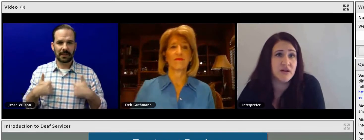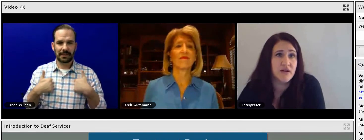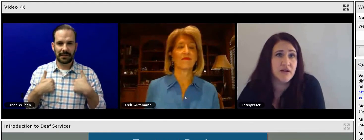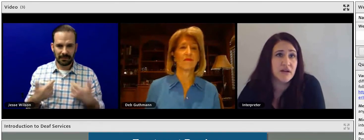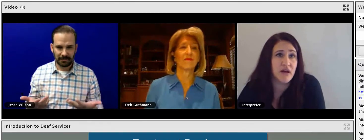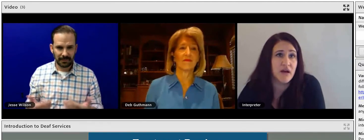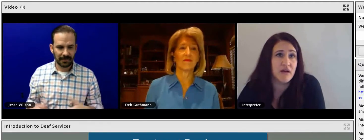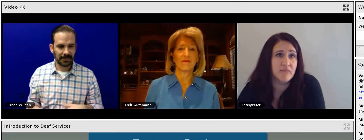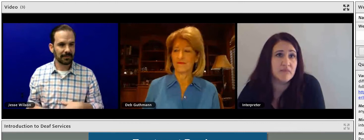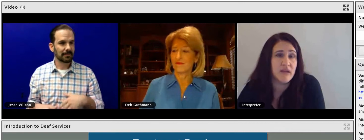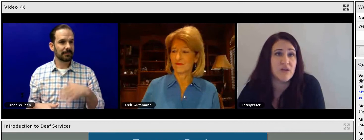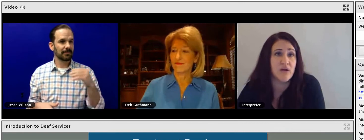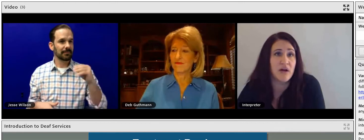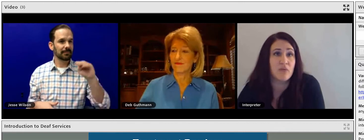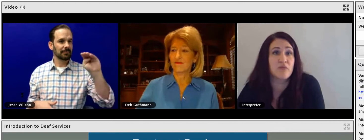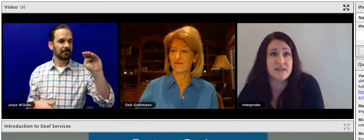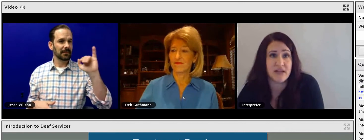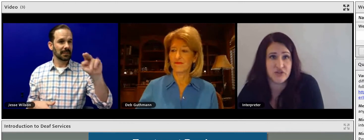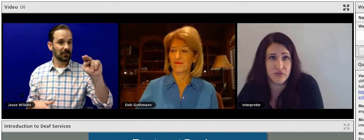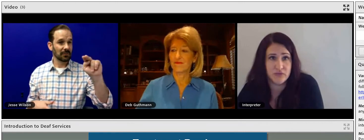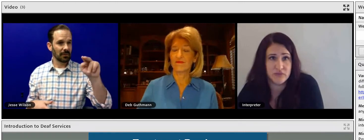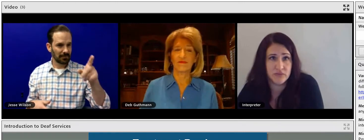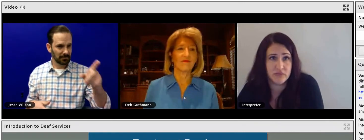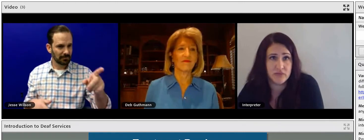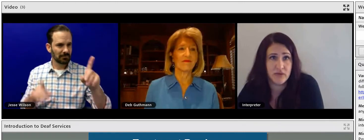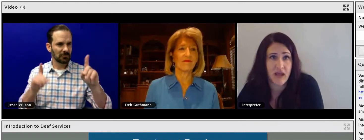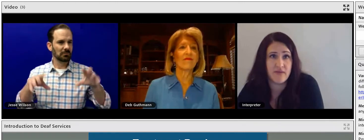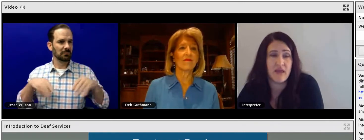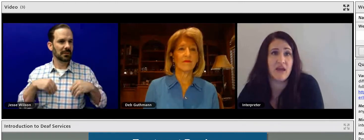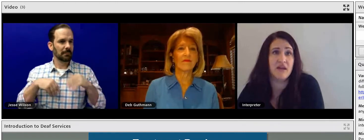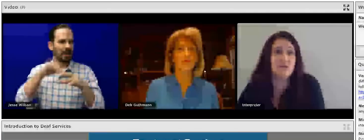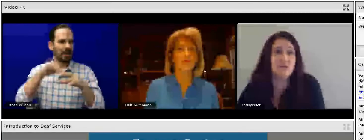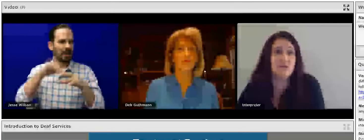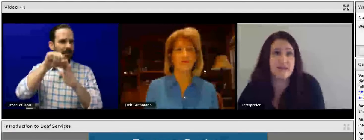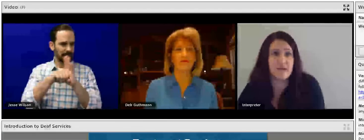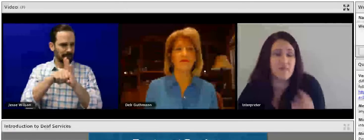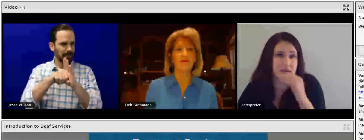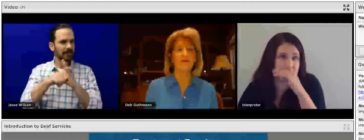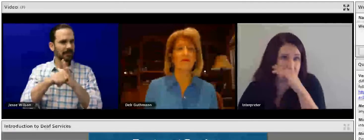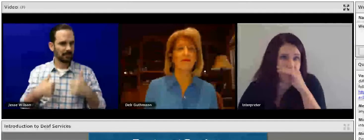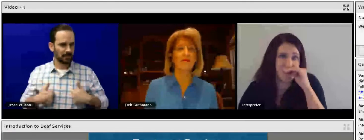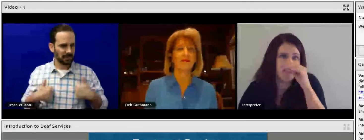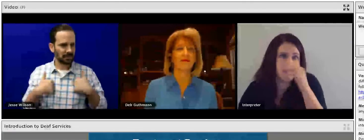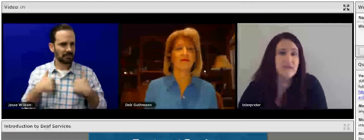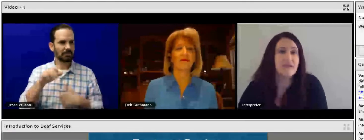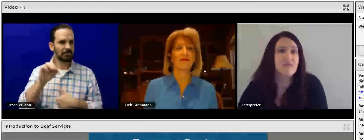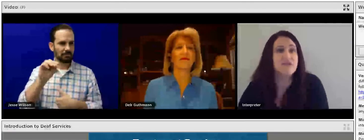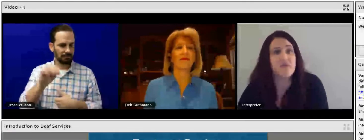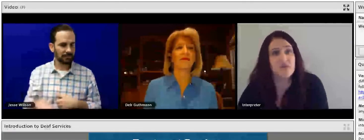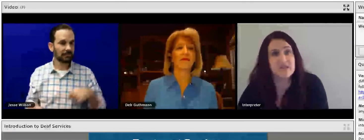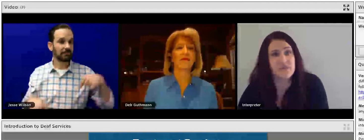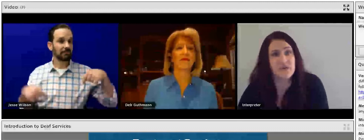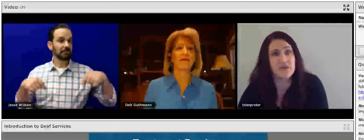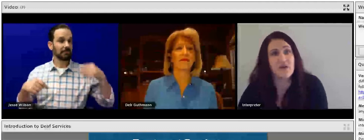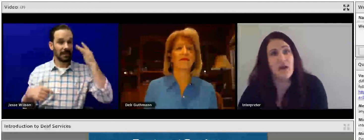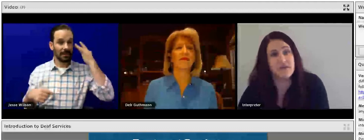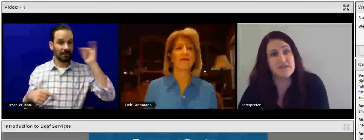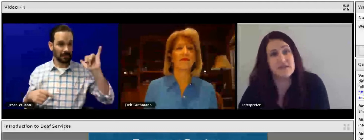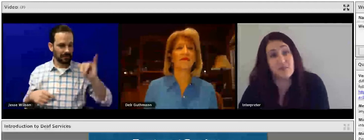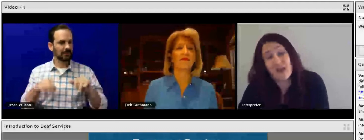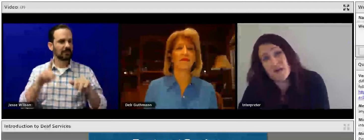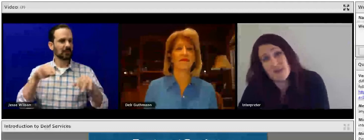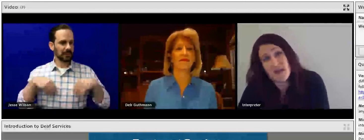and the one in New York is residential. And then, like I said, we have Minnesota, which of